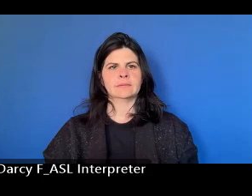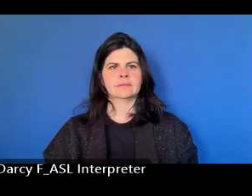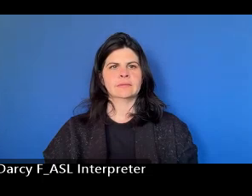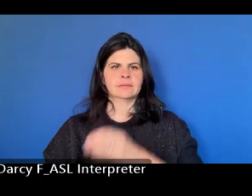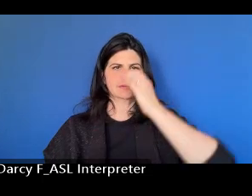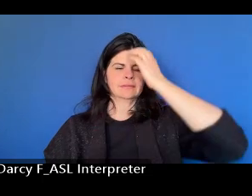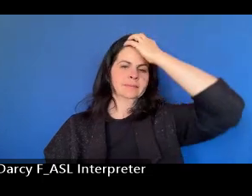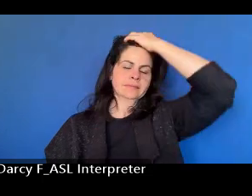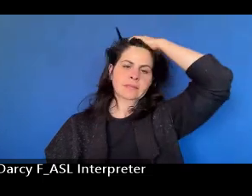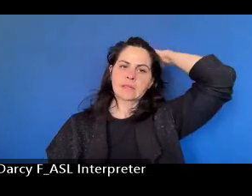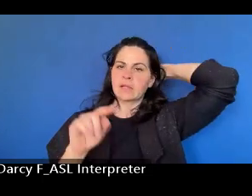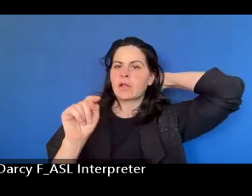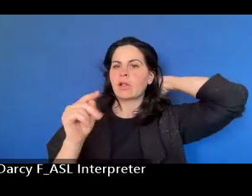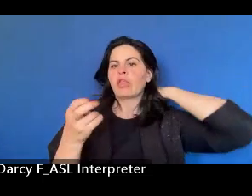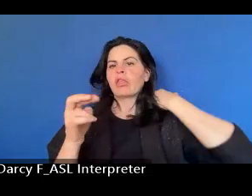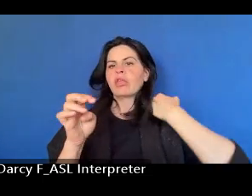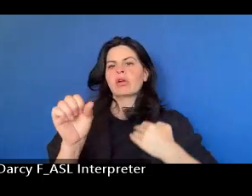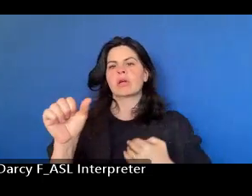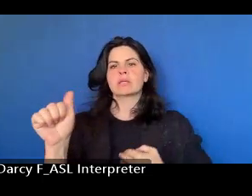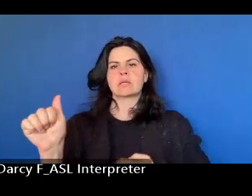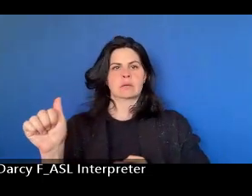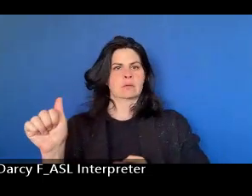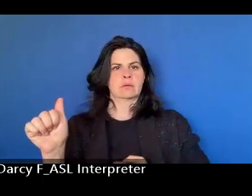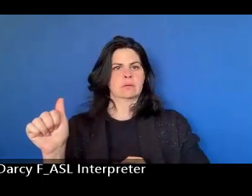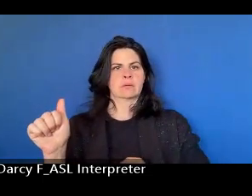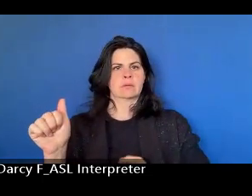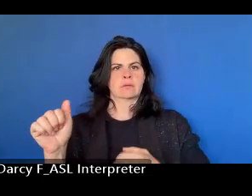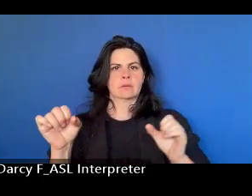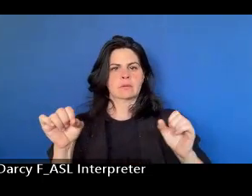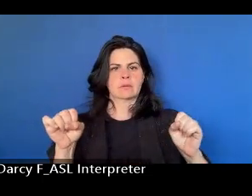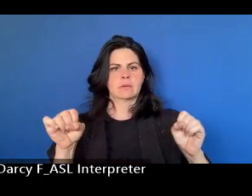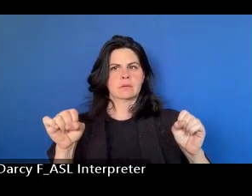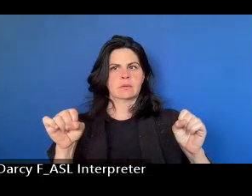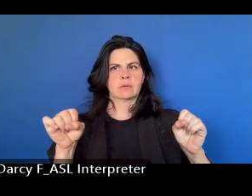Teresa, are you able to